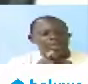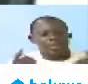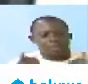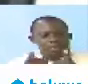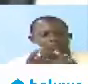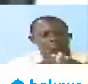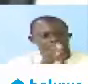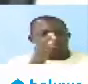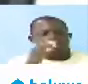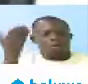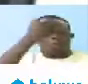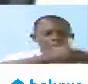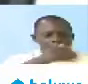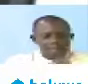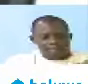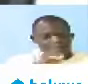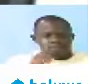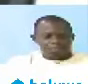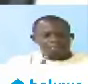those things pass through that border. So